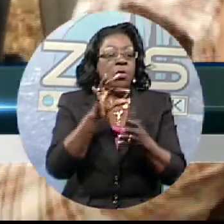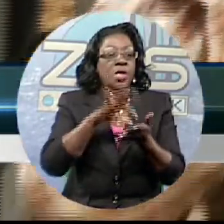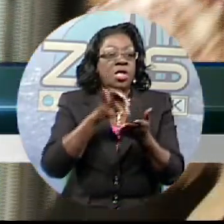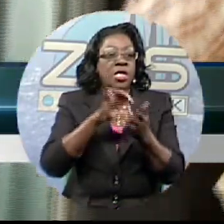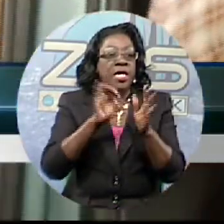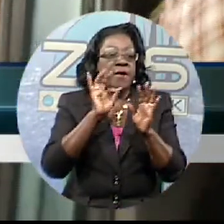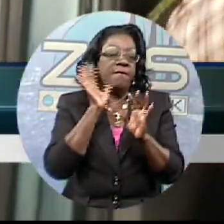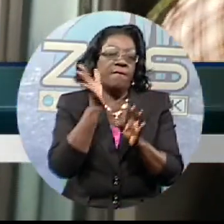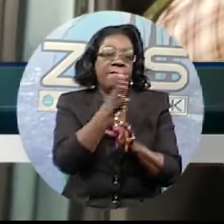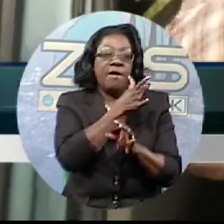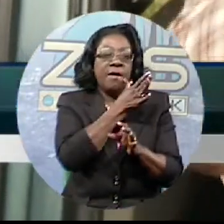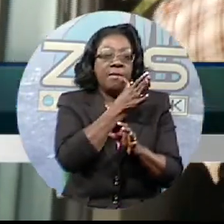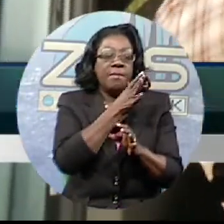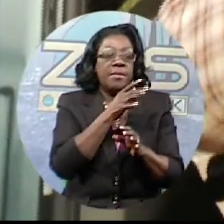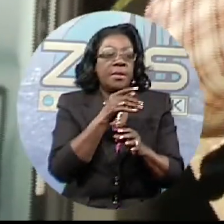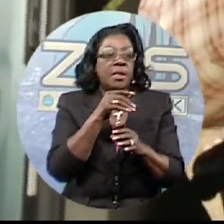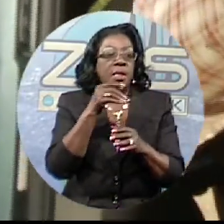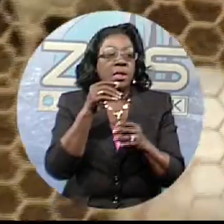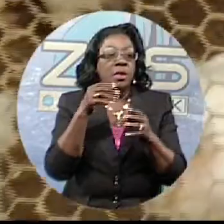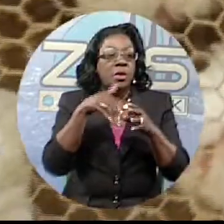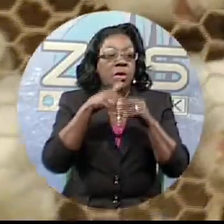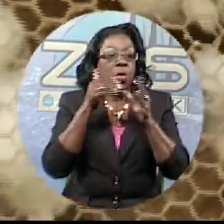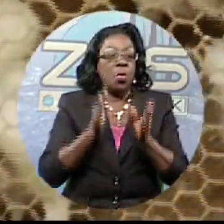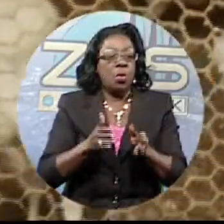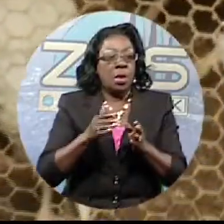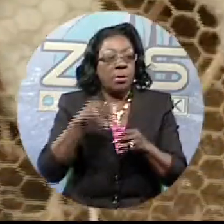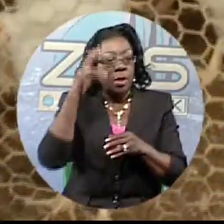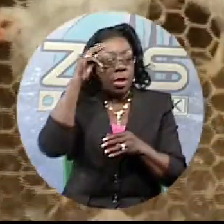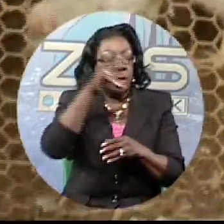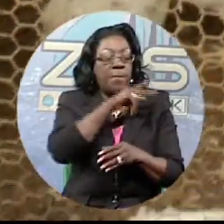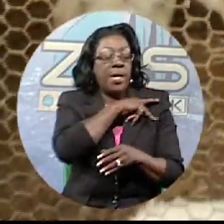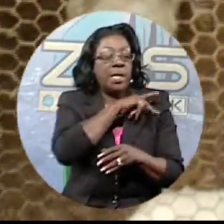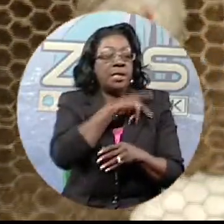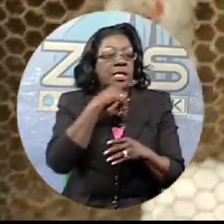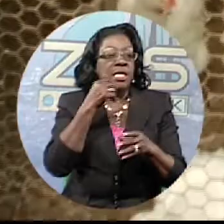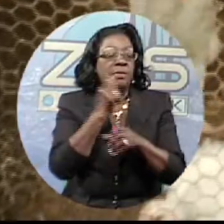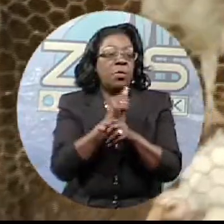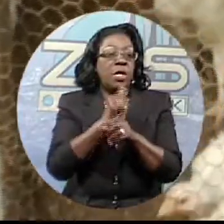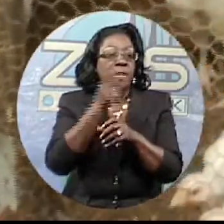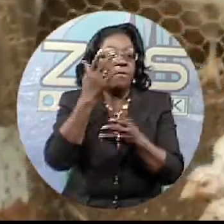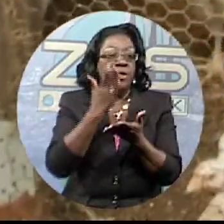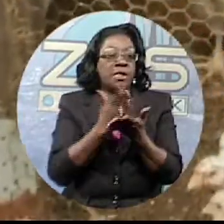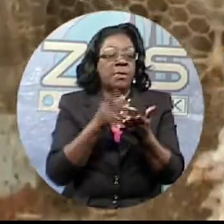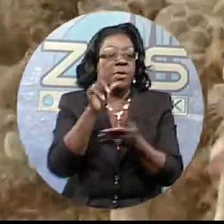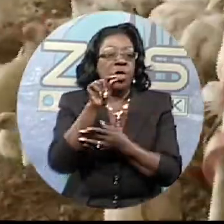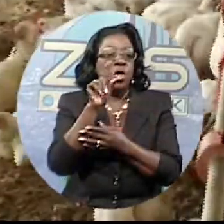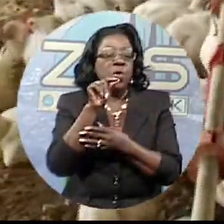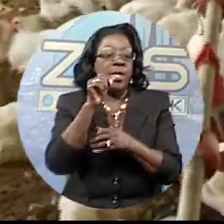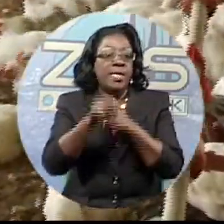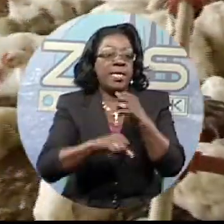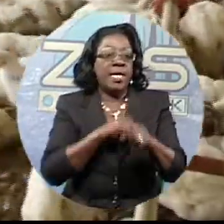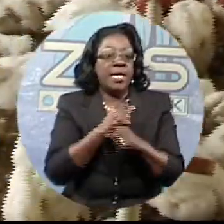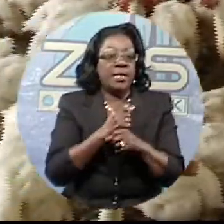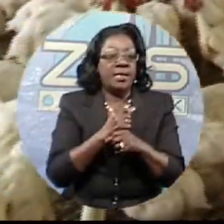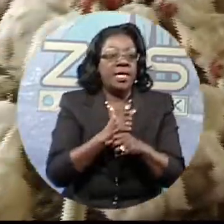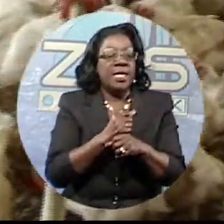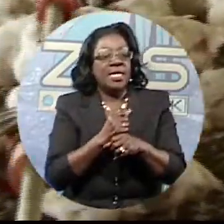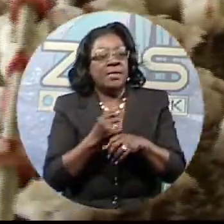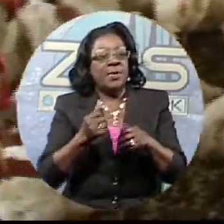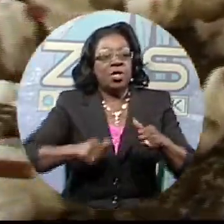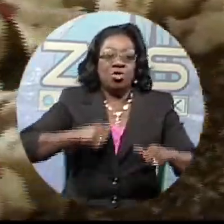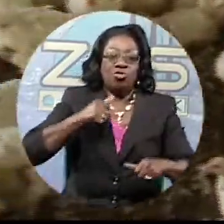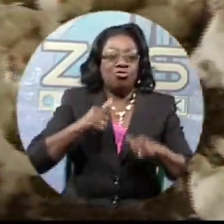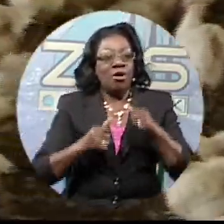to government to offer protection to the farm that has been in operation for some 20 years. He claims it has been a constant struggle getting product